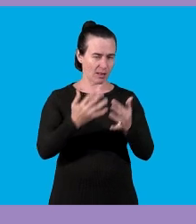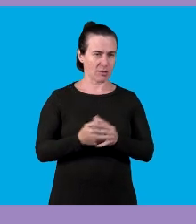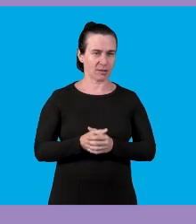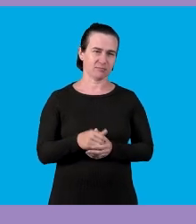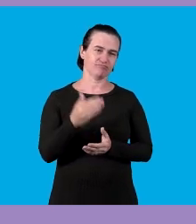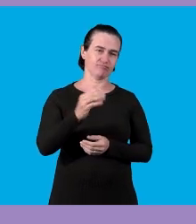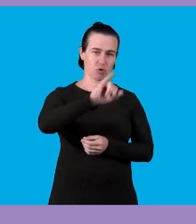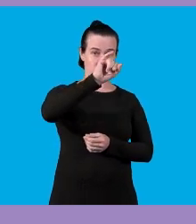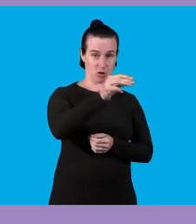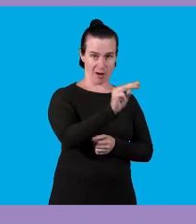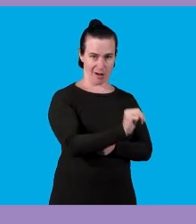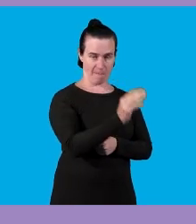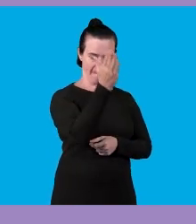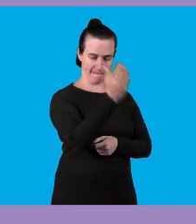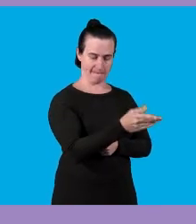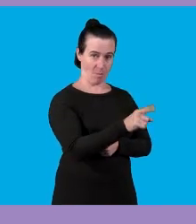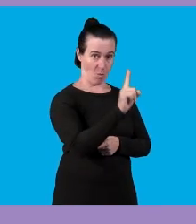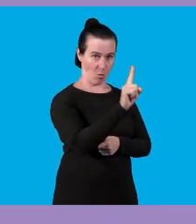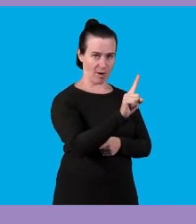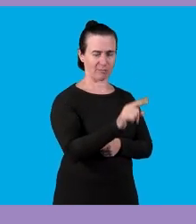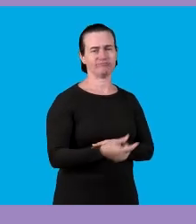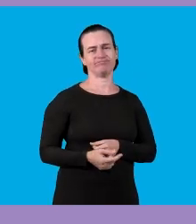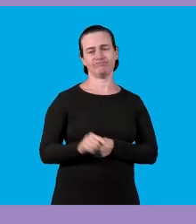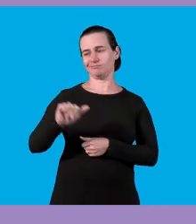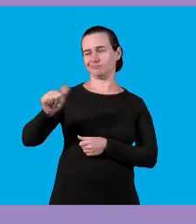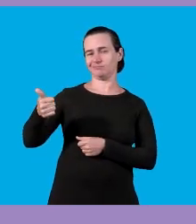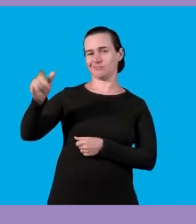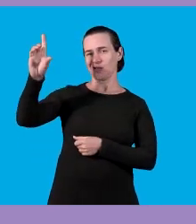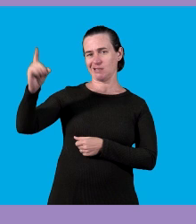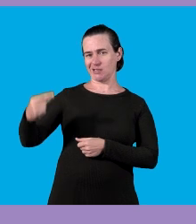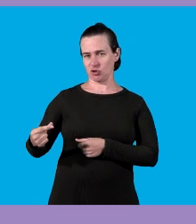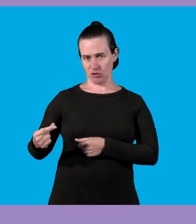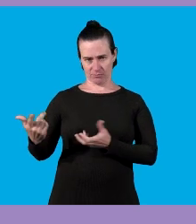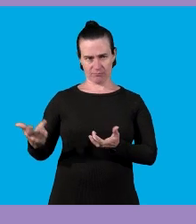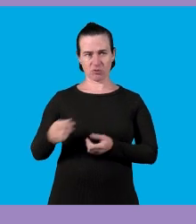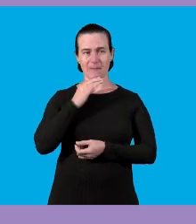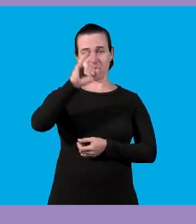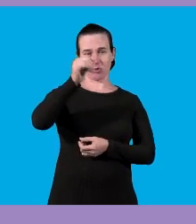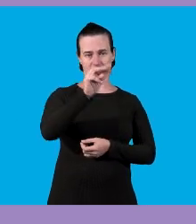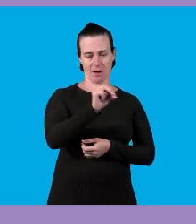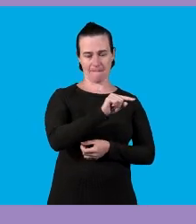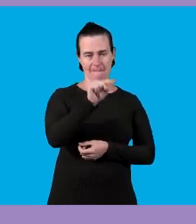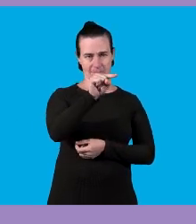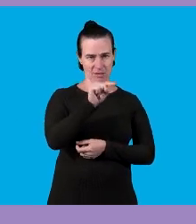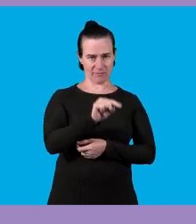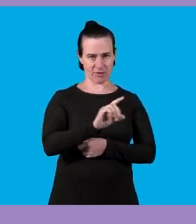pair, and that would be JM divided by